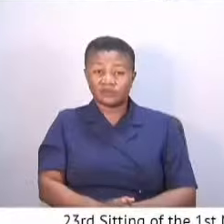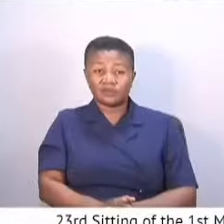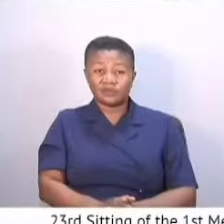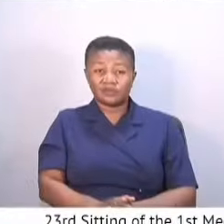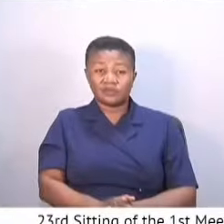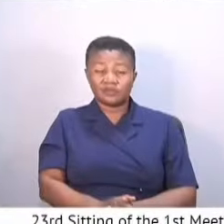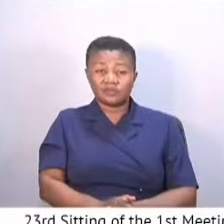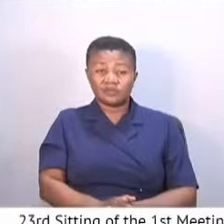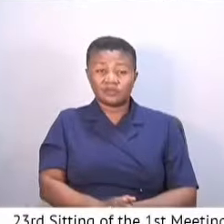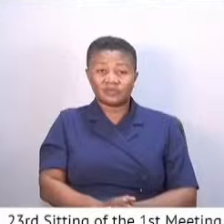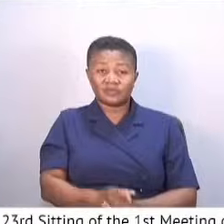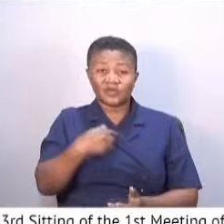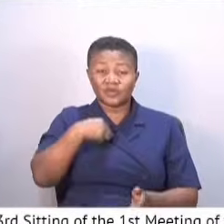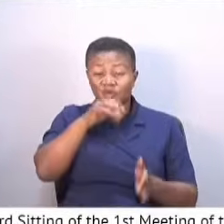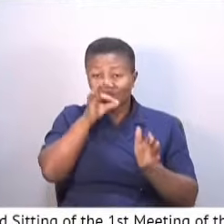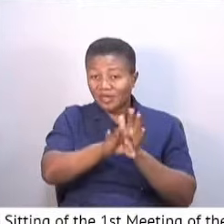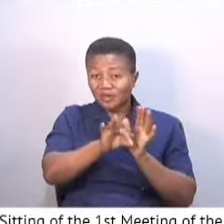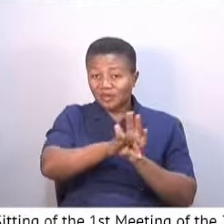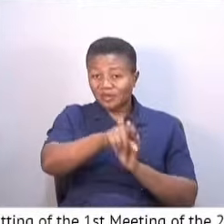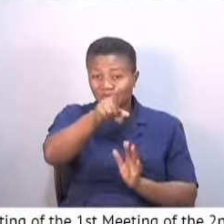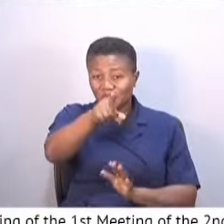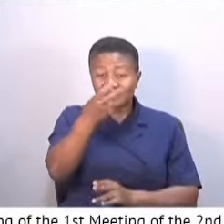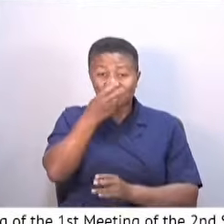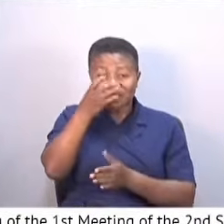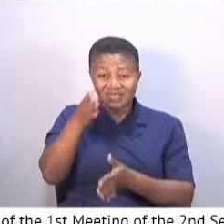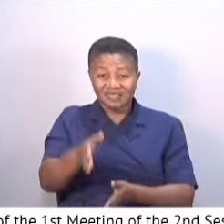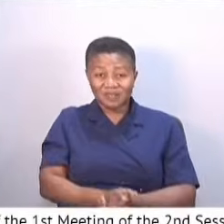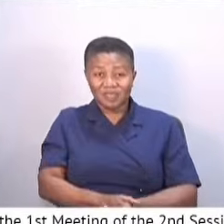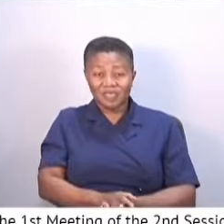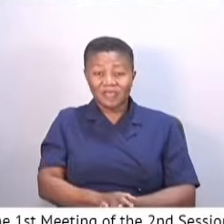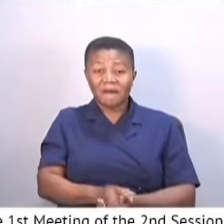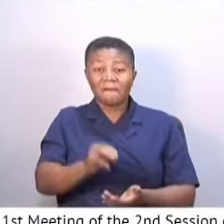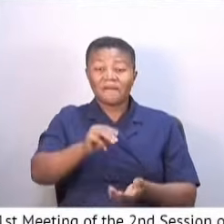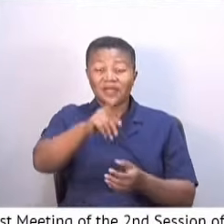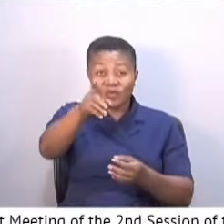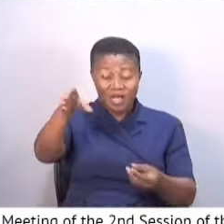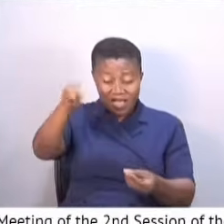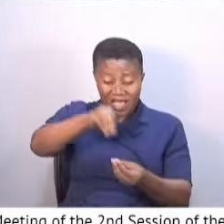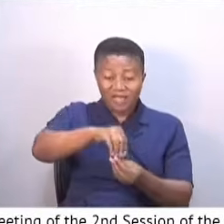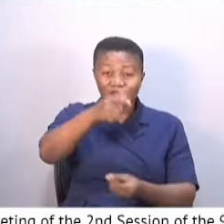Mr. Speaker, I didn't count you. If I count you, 27.